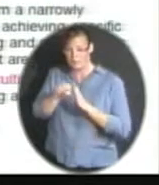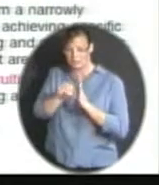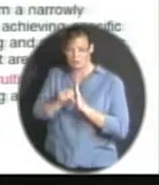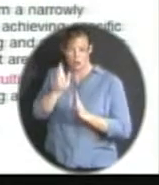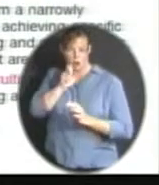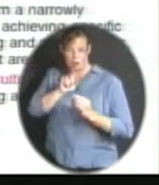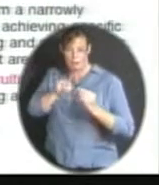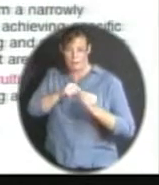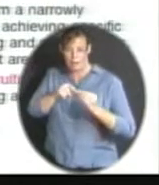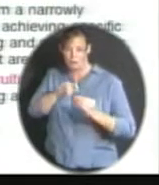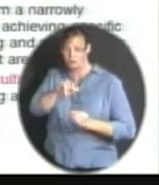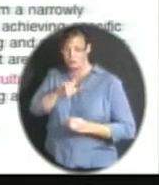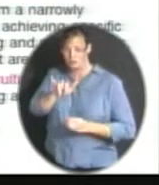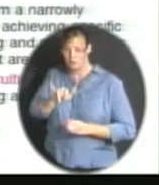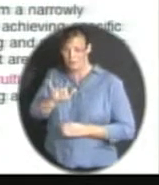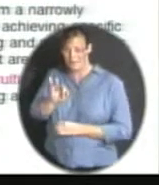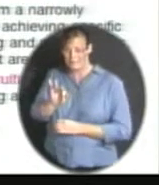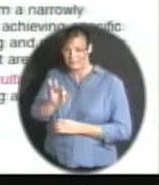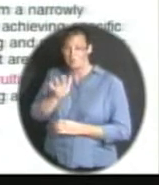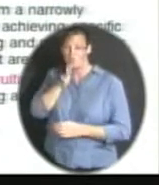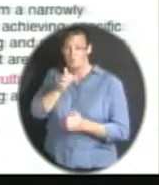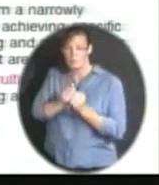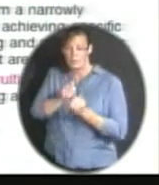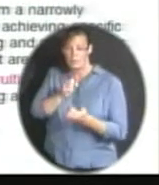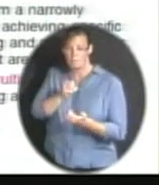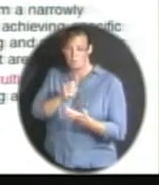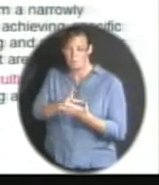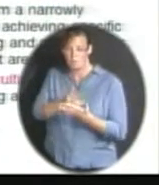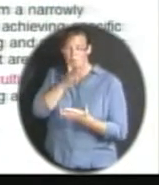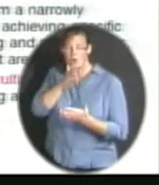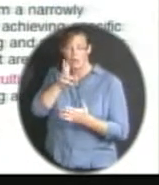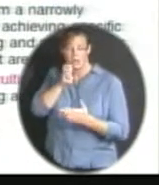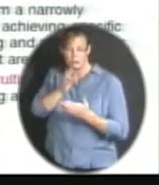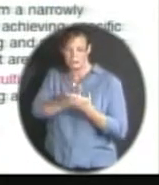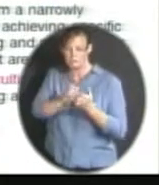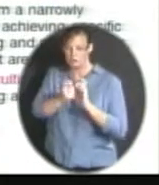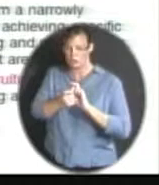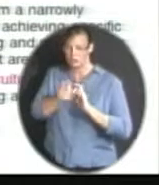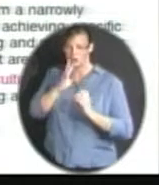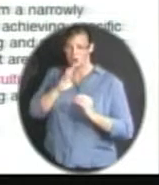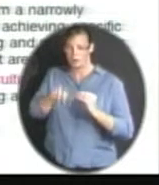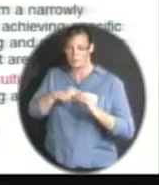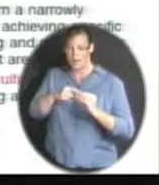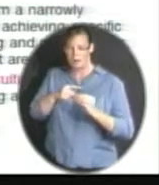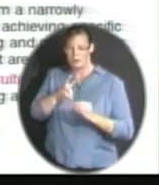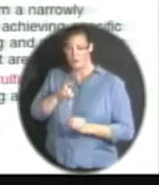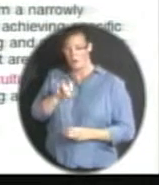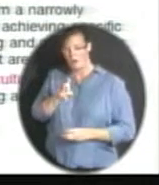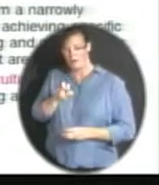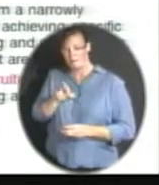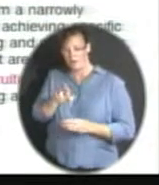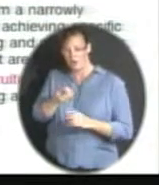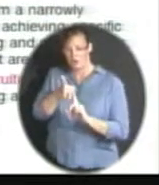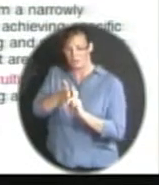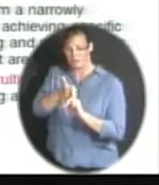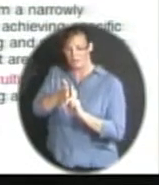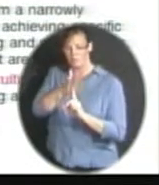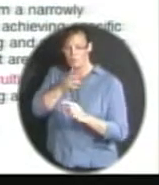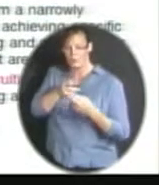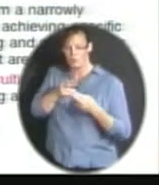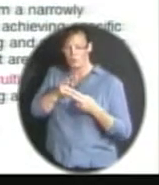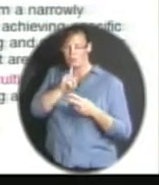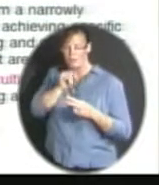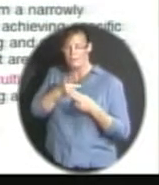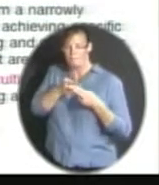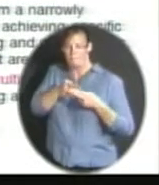July 19th with approval, you're going to hear some of those changes. So let's talk just a little bit about the waiver itself. We're going to just be really brief with